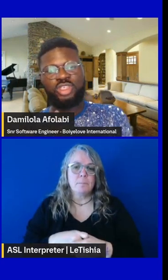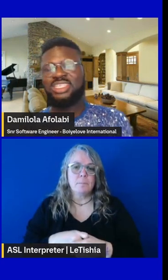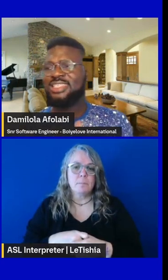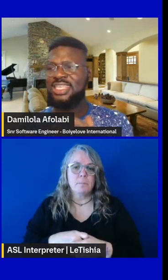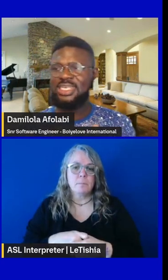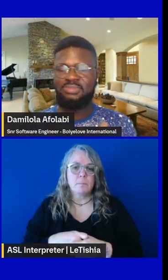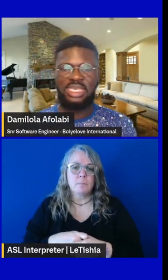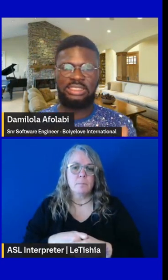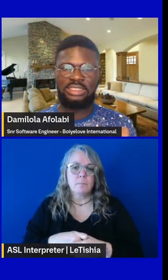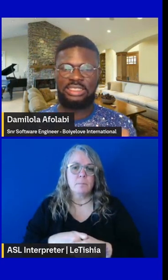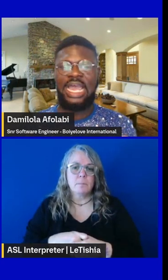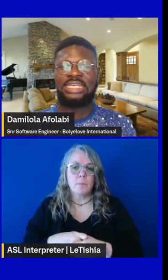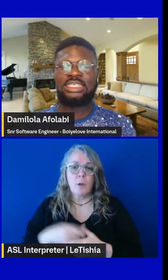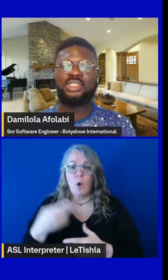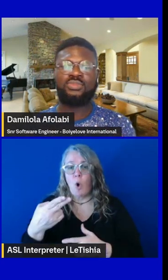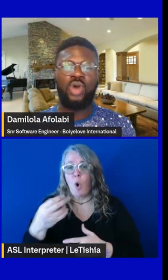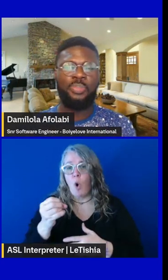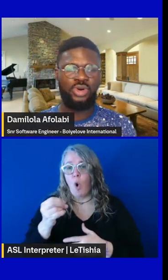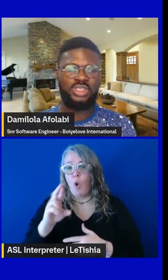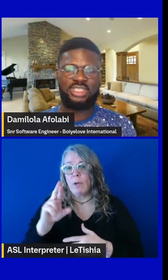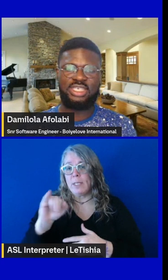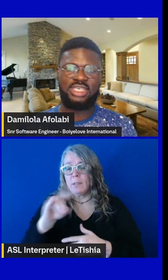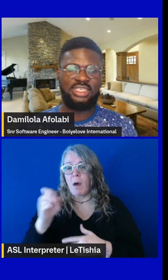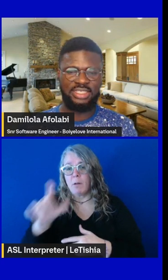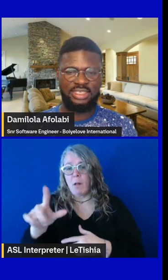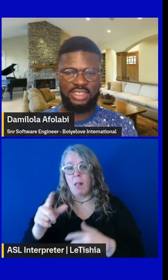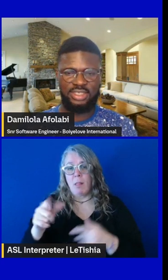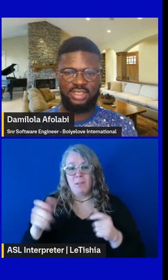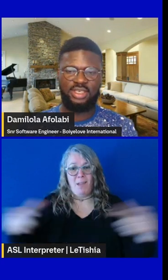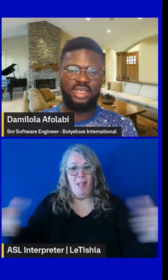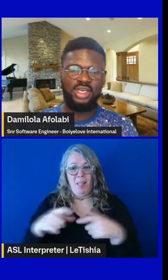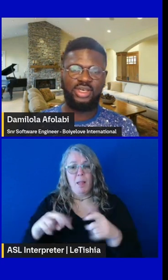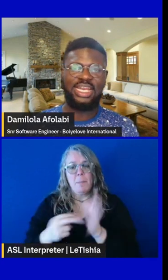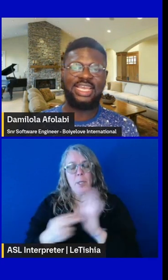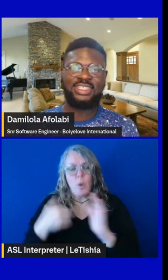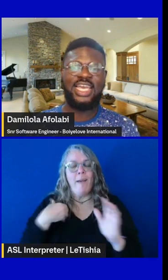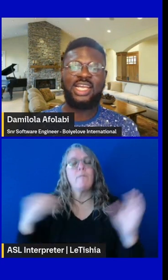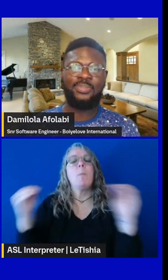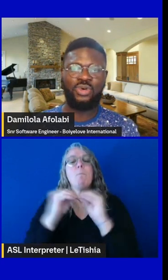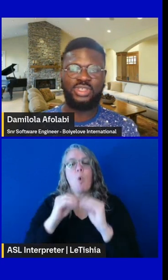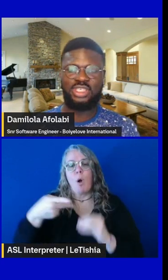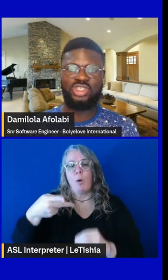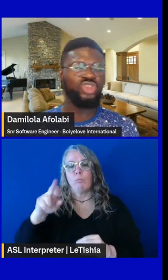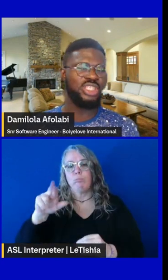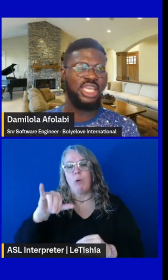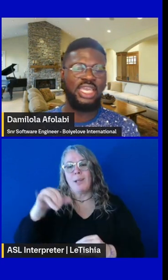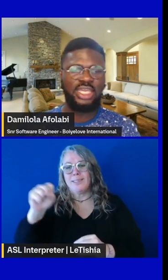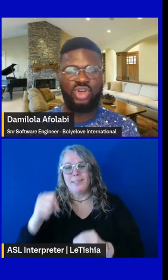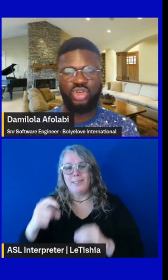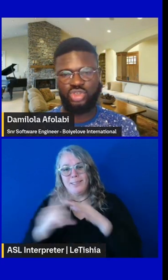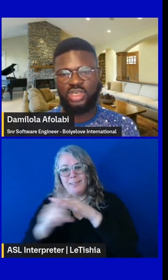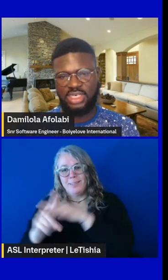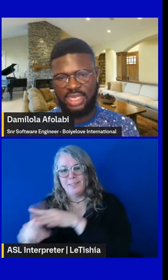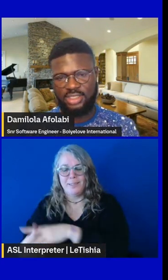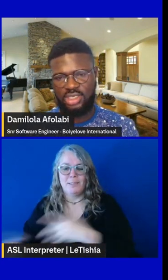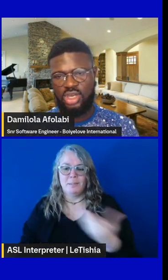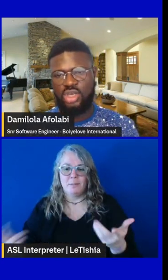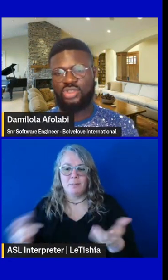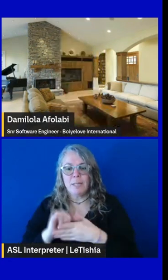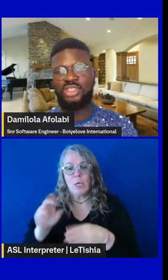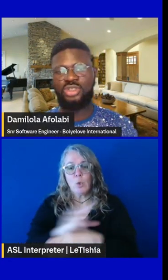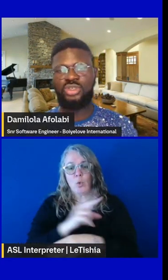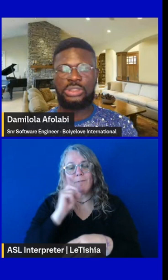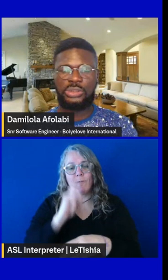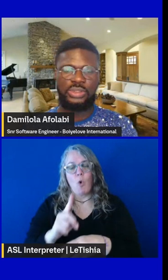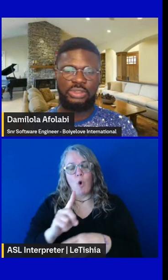So horizontal scaling means adding more proxy instances, like sidecar proxies used in Consul Connect